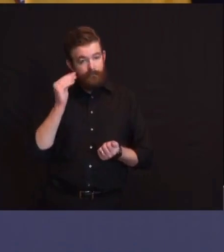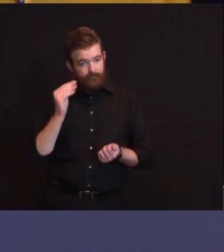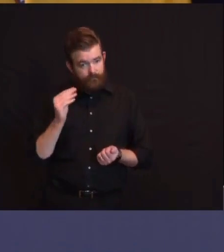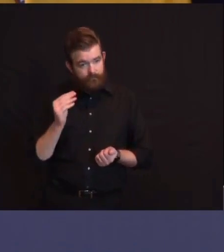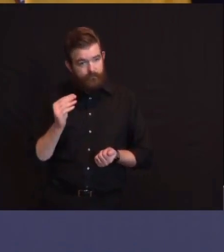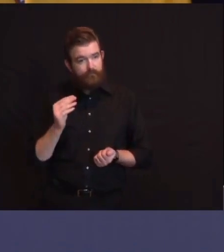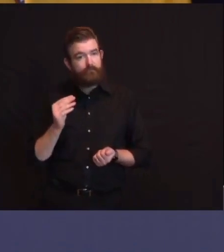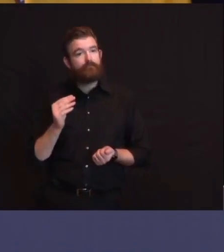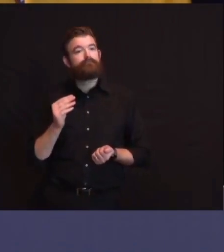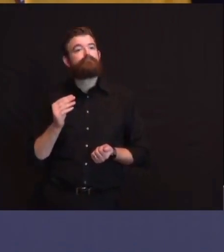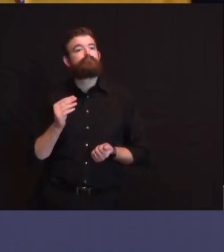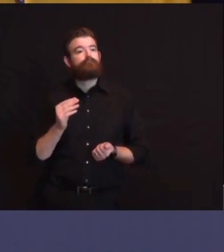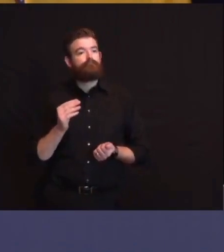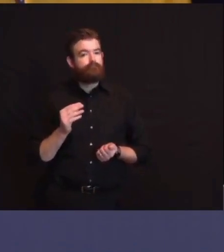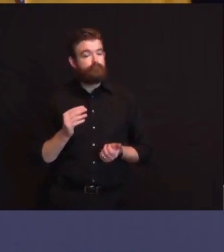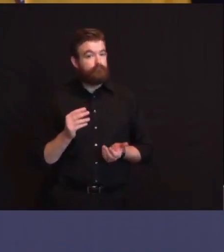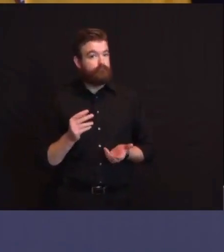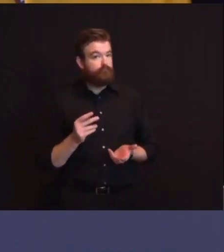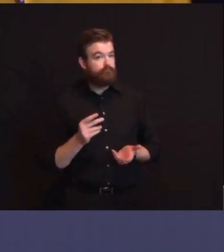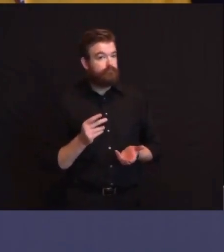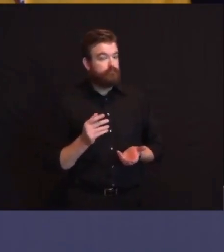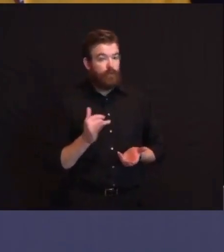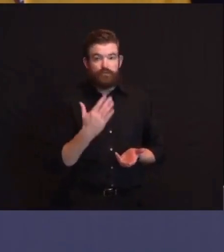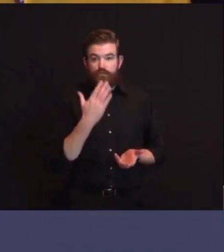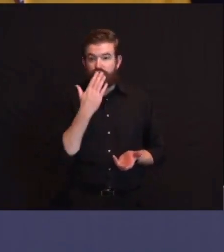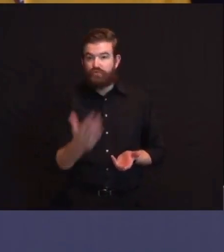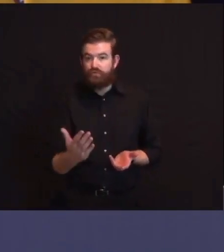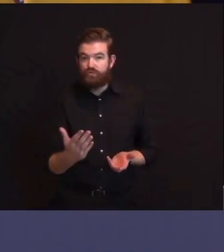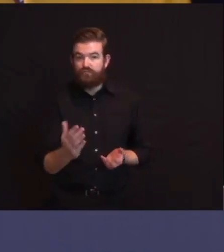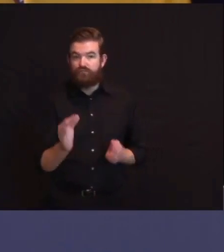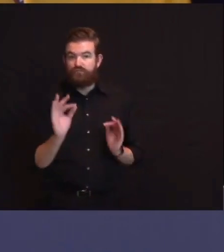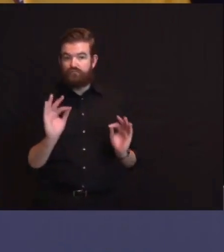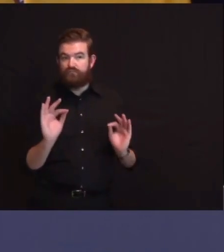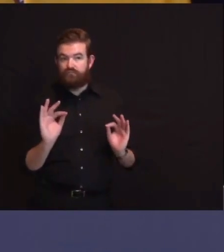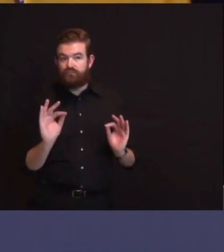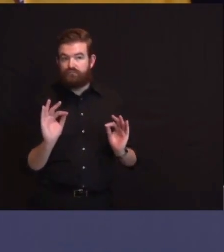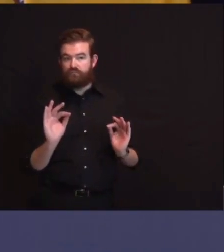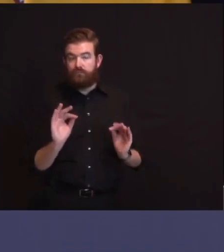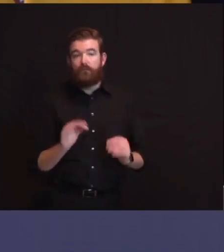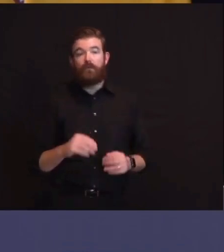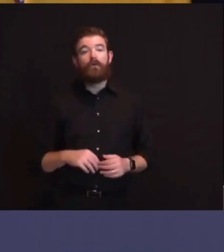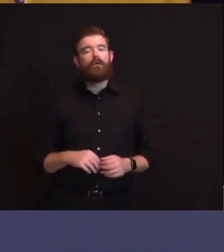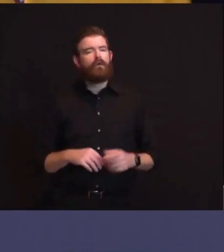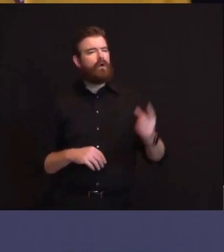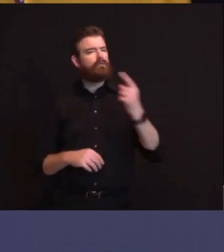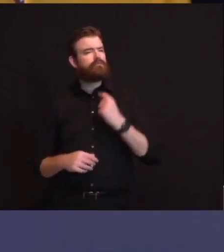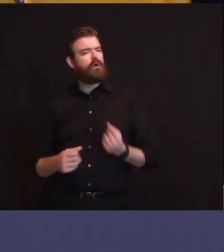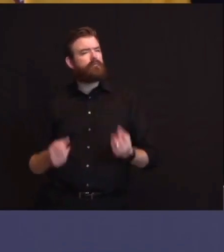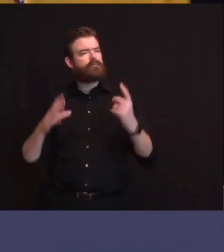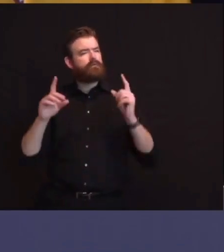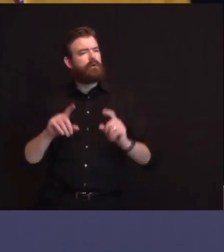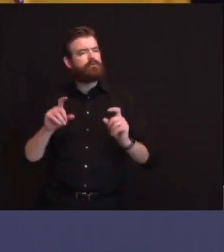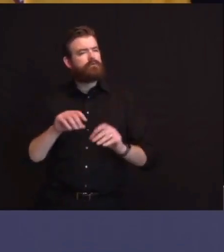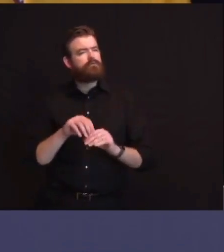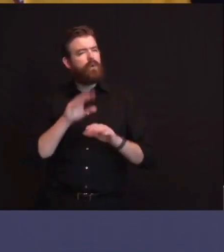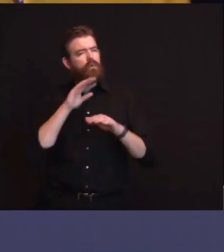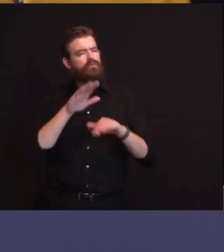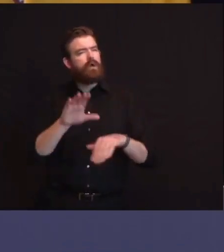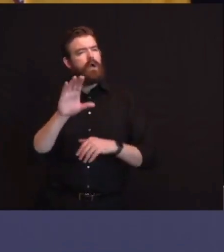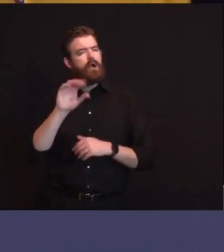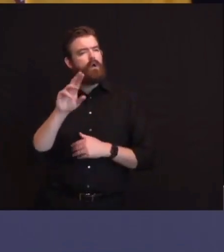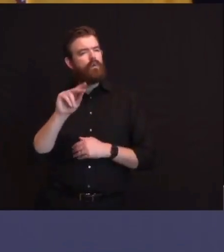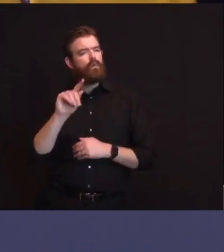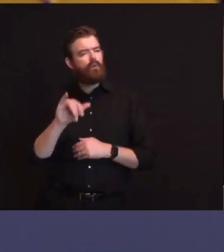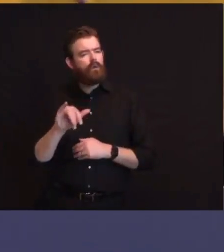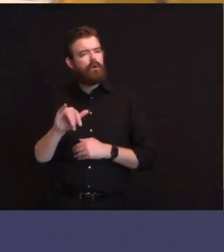bad thing. And on how much testing is going on in Ocean. I know we've got gobs of testing statewide right now, but any comments on